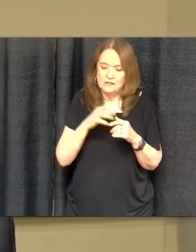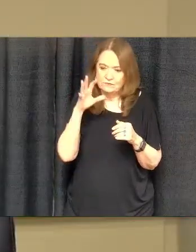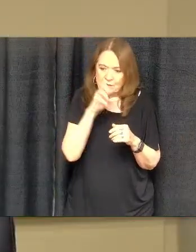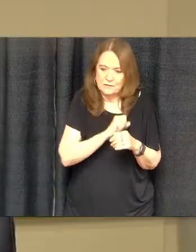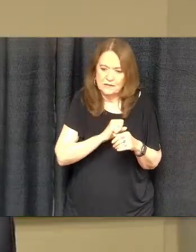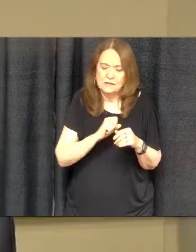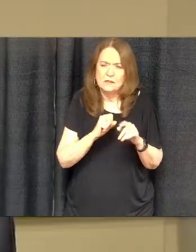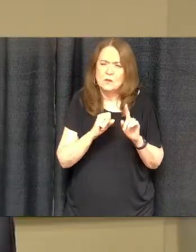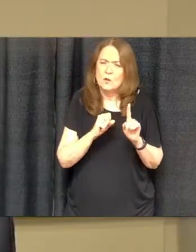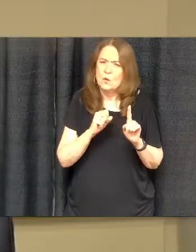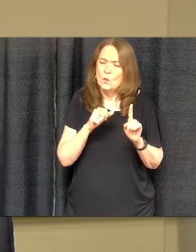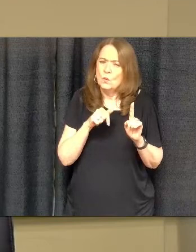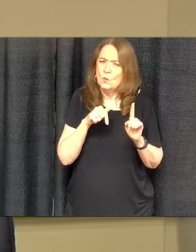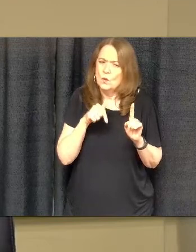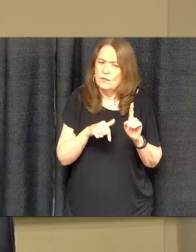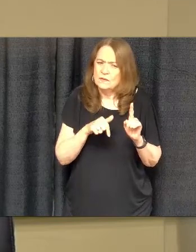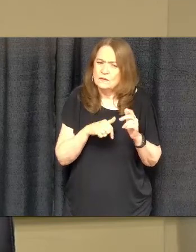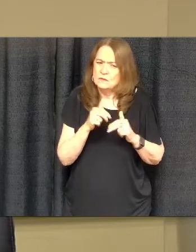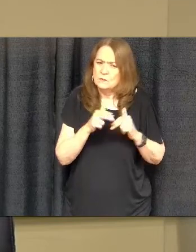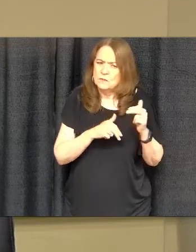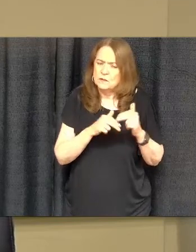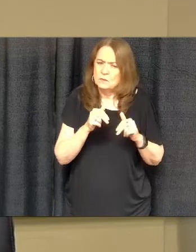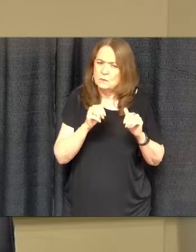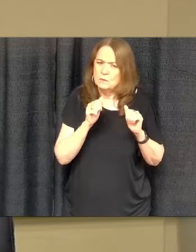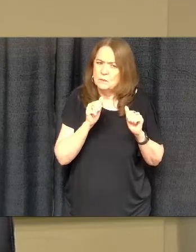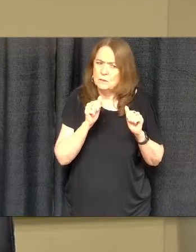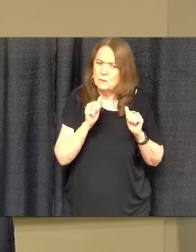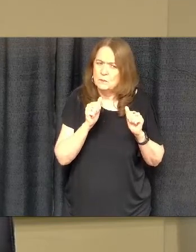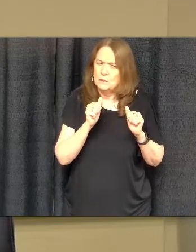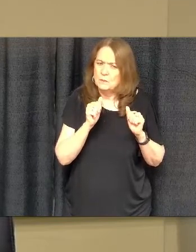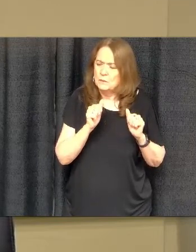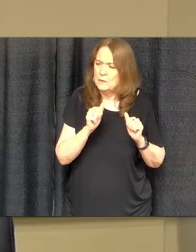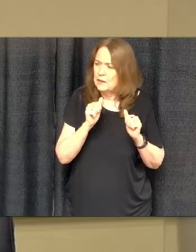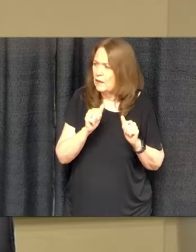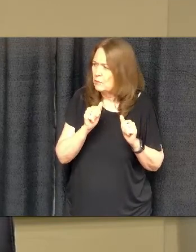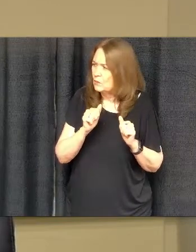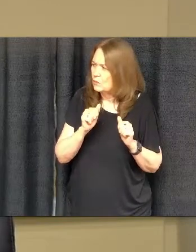Will this development be able to access the public's private road?